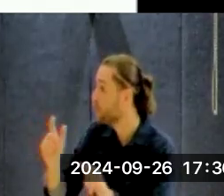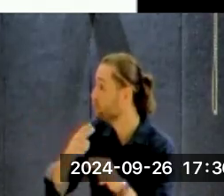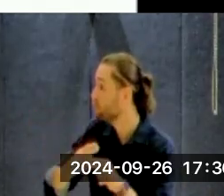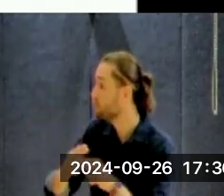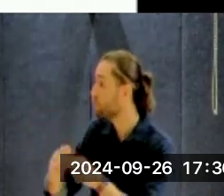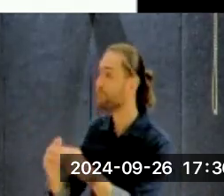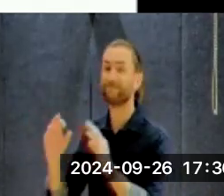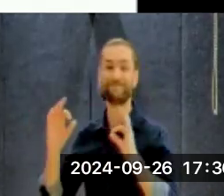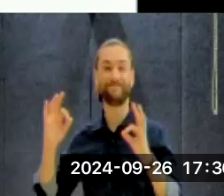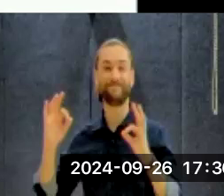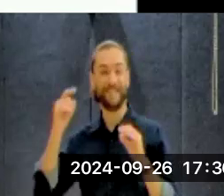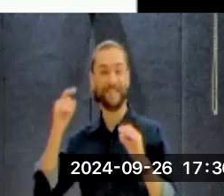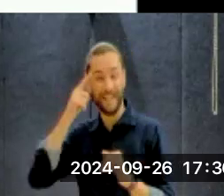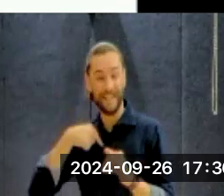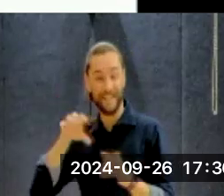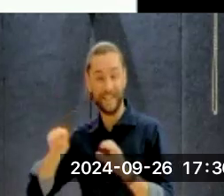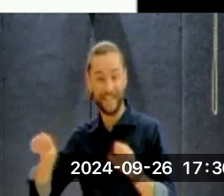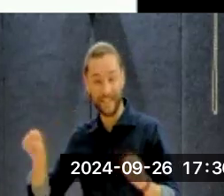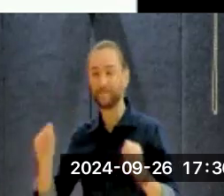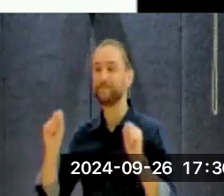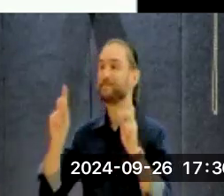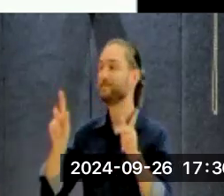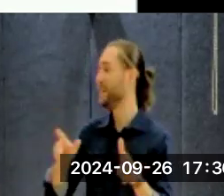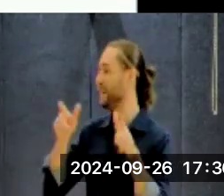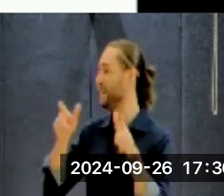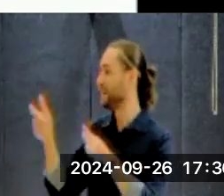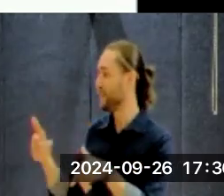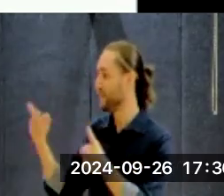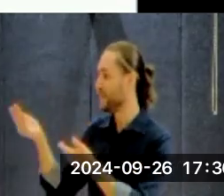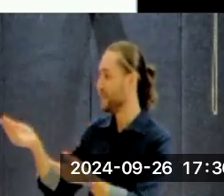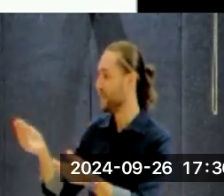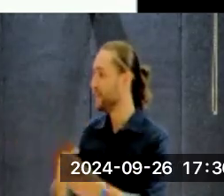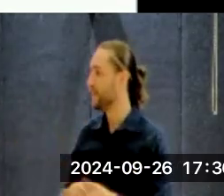I got all my commissioners, and I'm going to go ahead and hand it over to Denny.